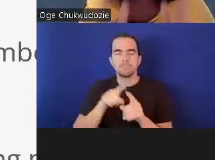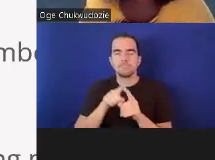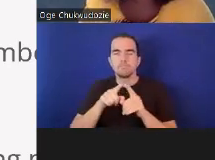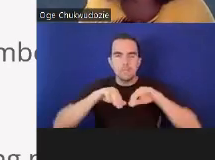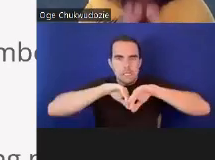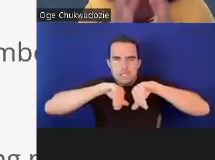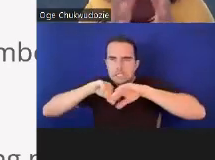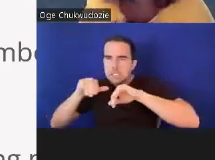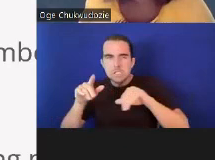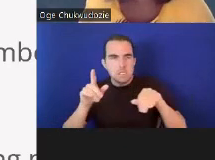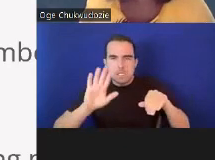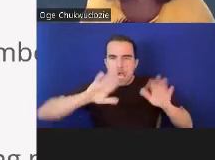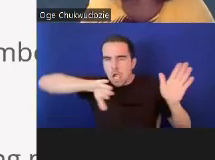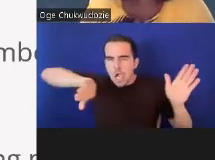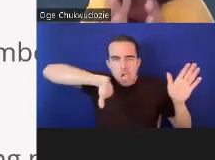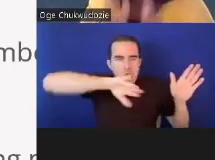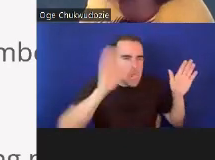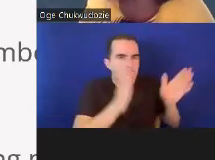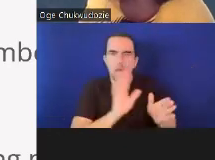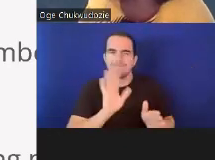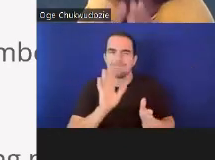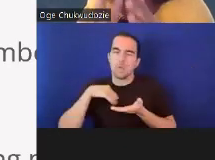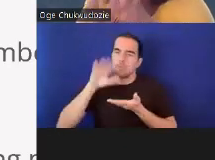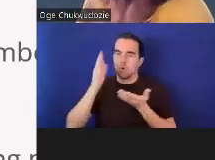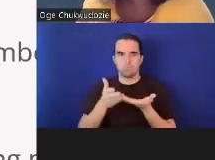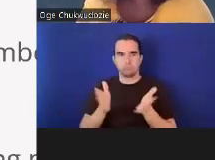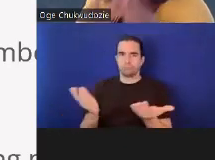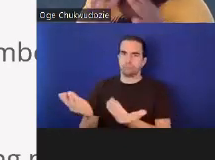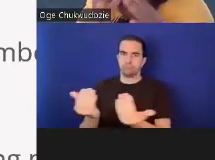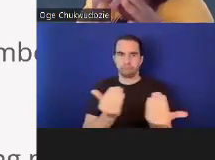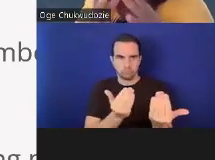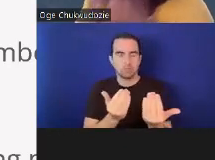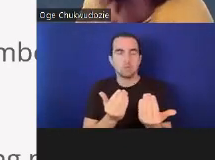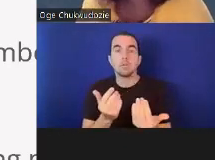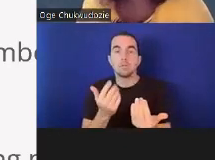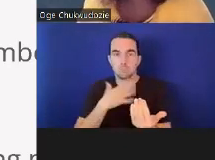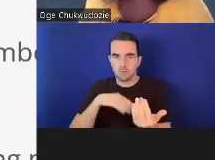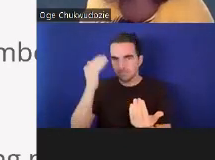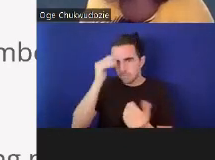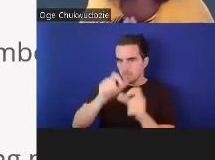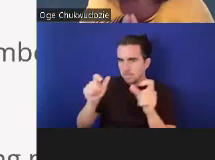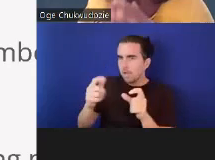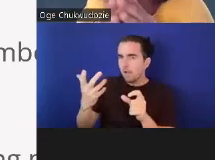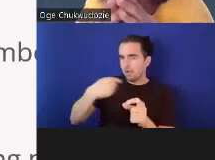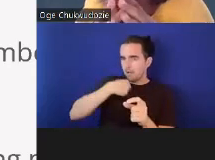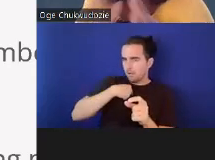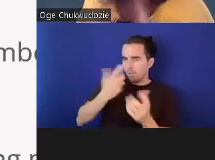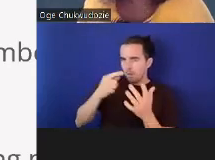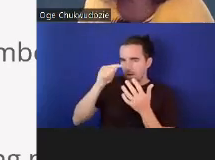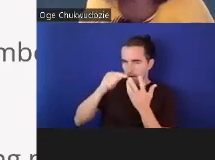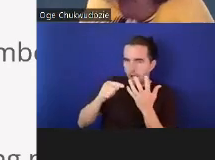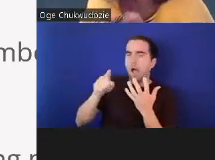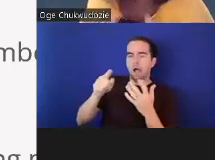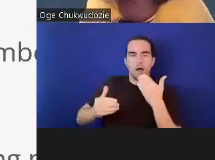then it should also be confidential enough for people to move in, relay the complaints, be it by